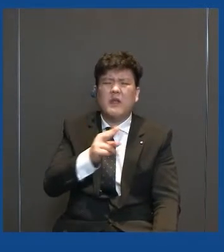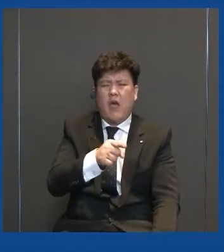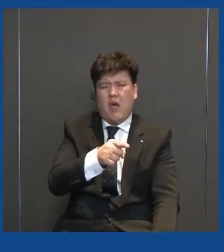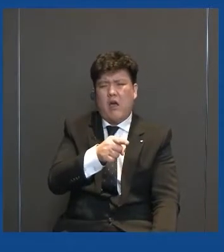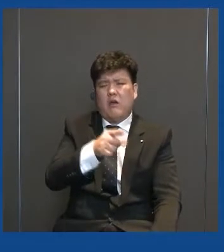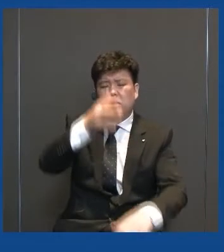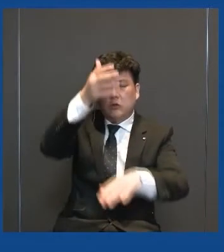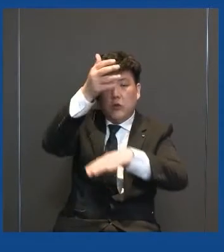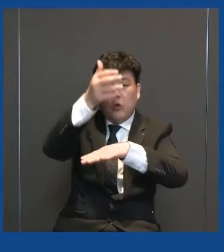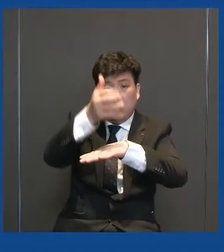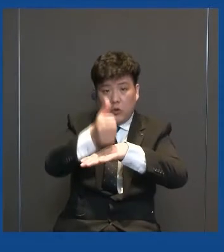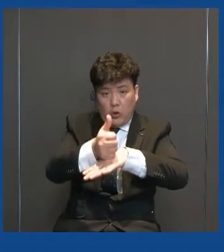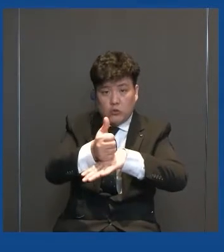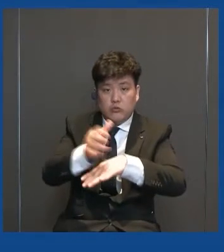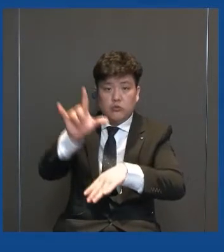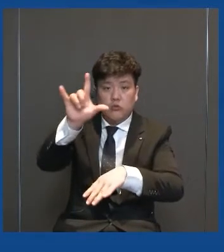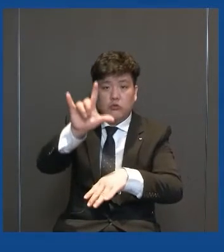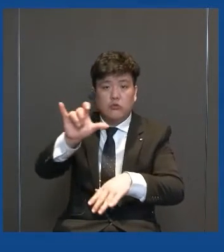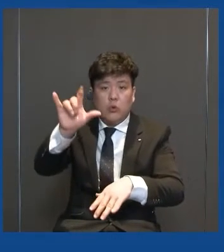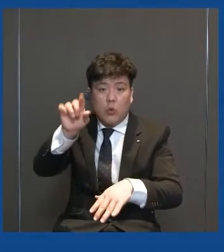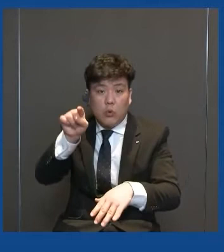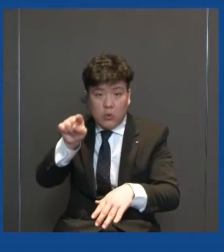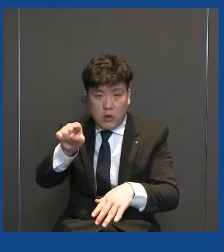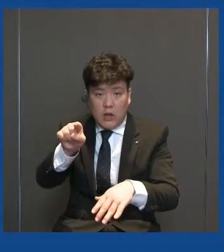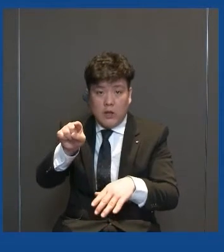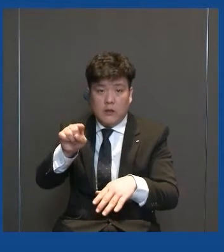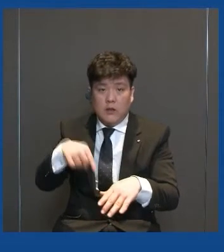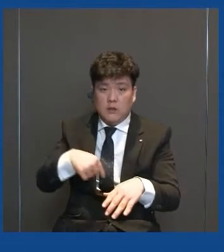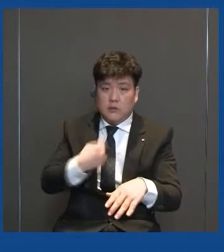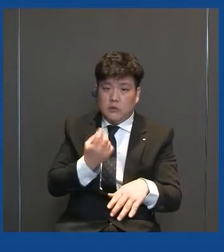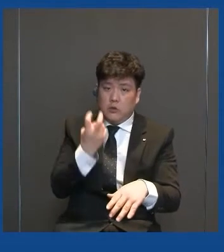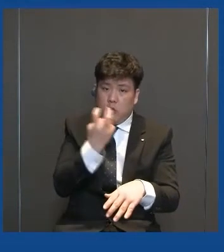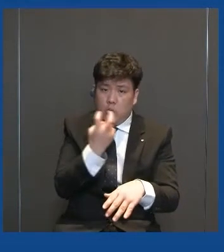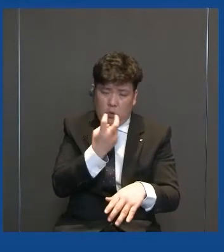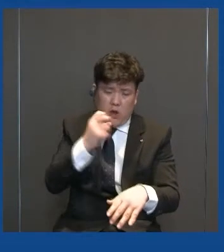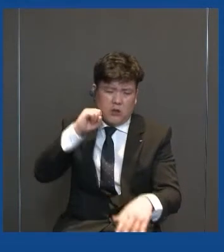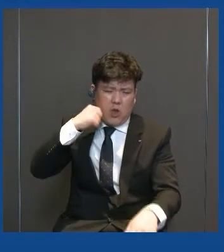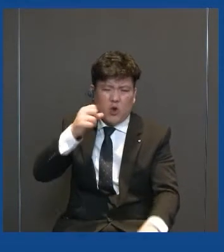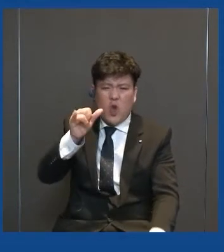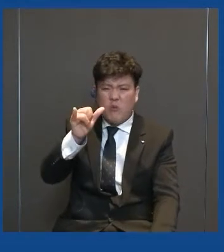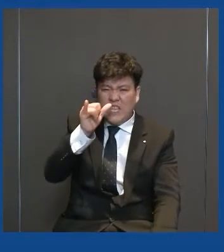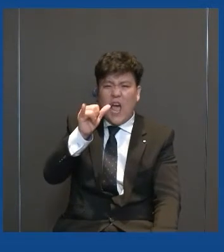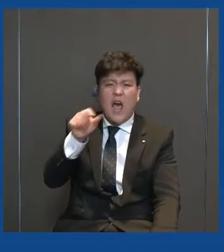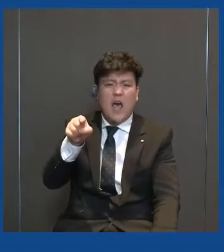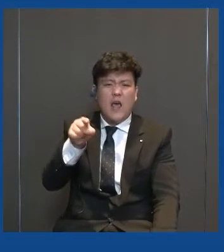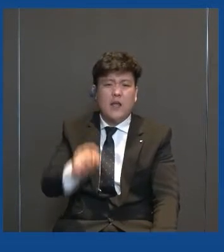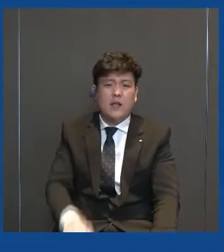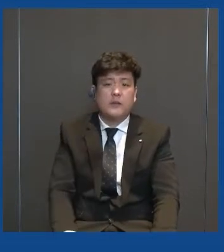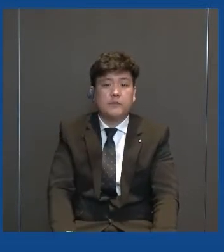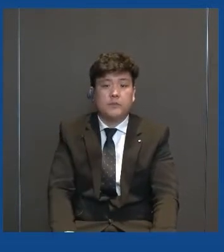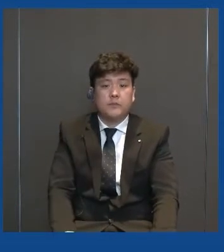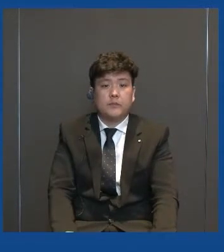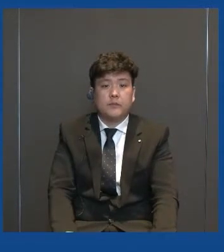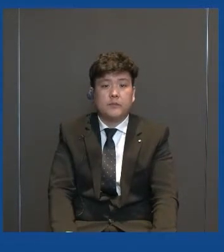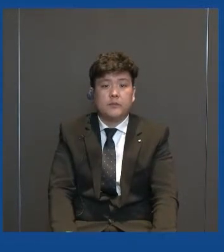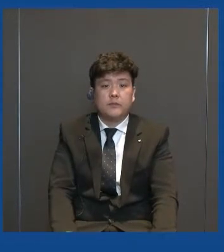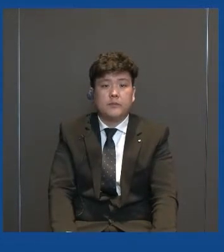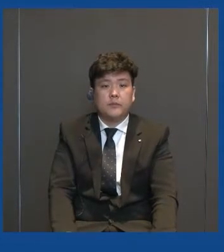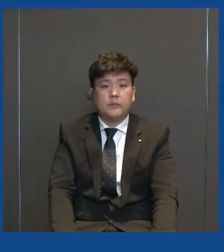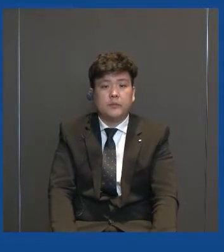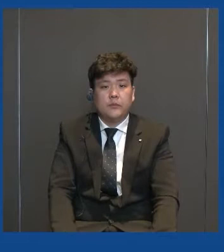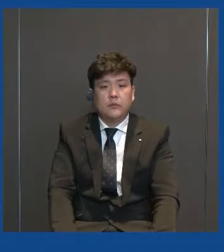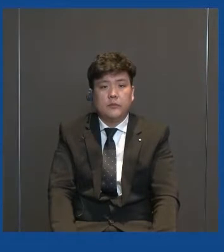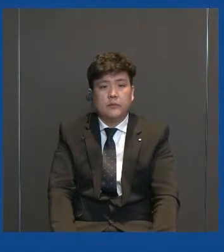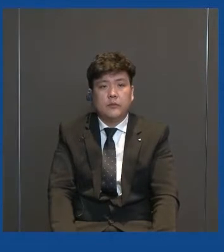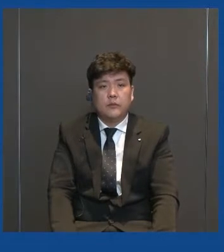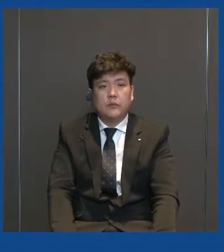from COVID-19, forgetting to follow guidelines and might not even understand when they have symptoms of